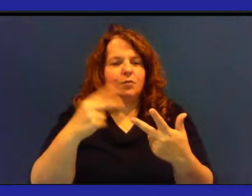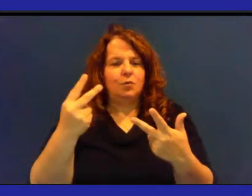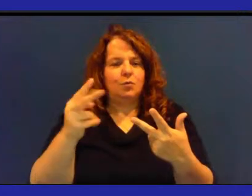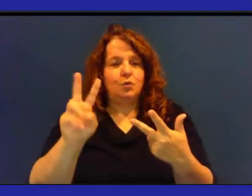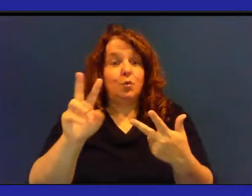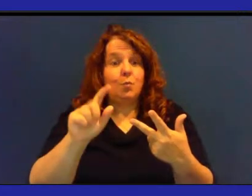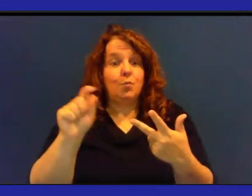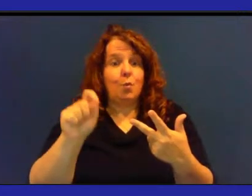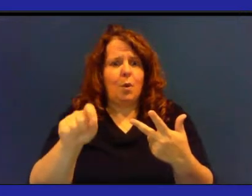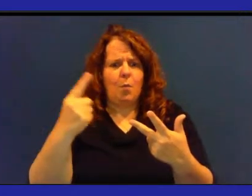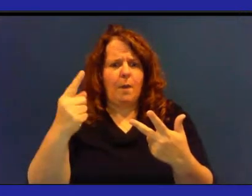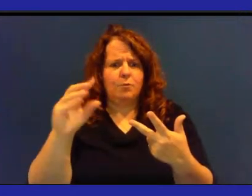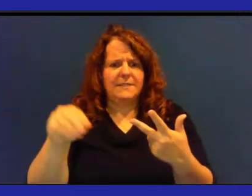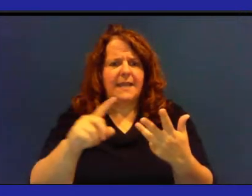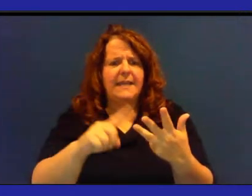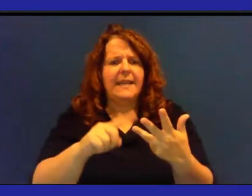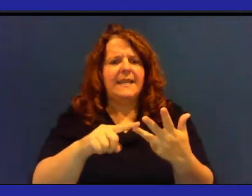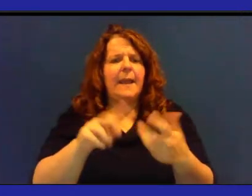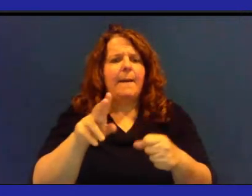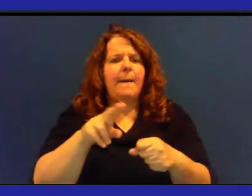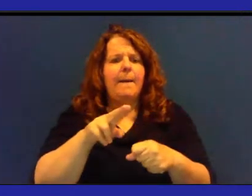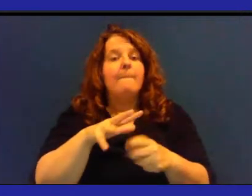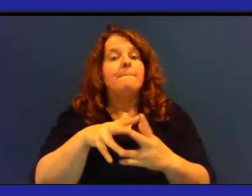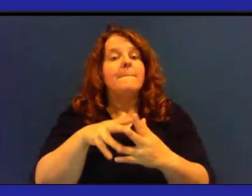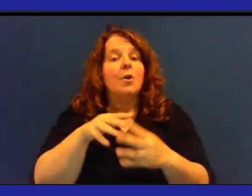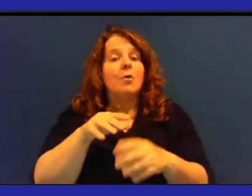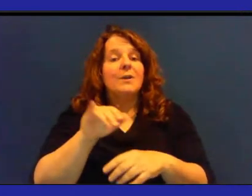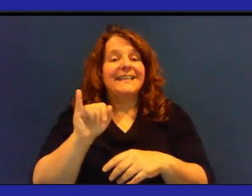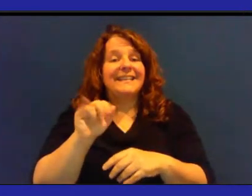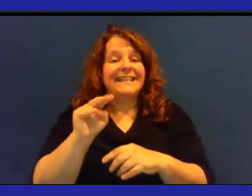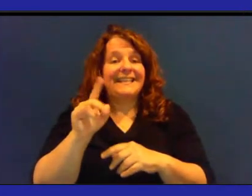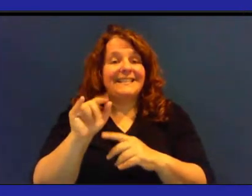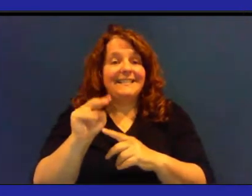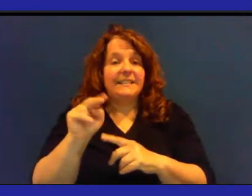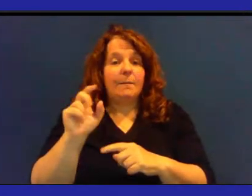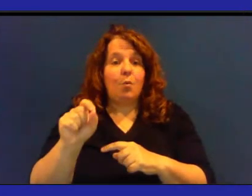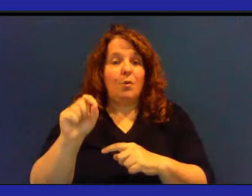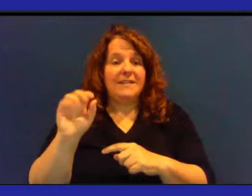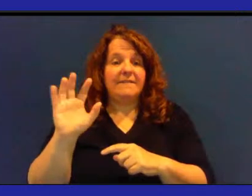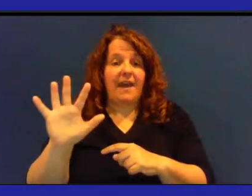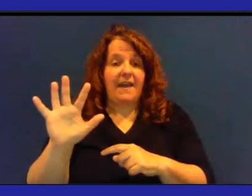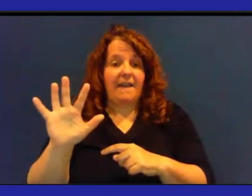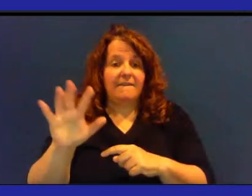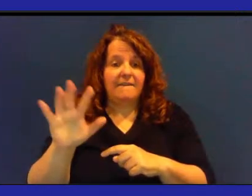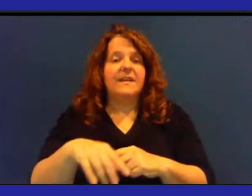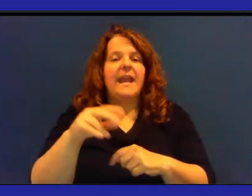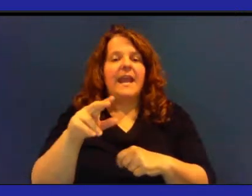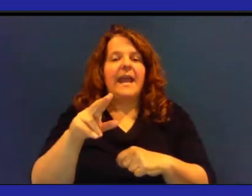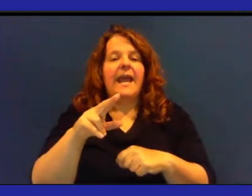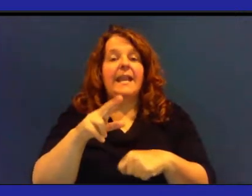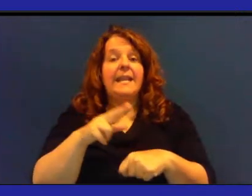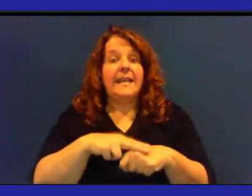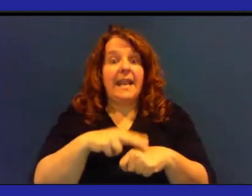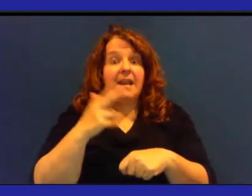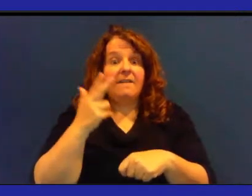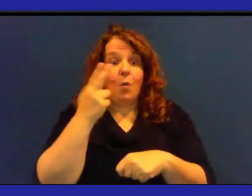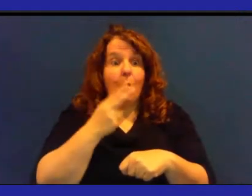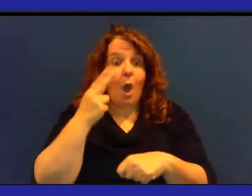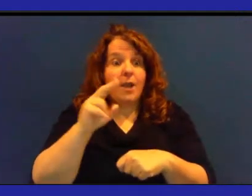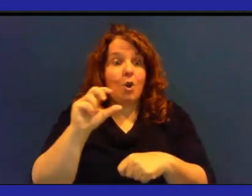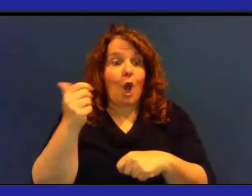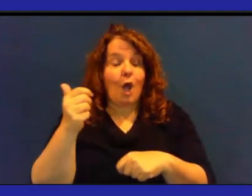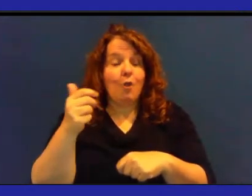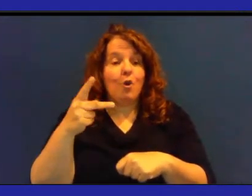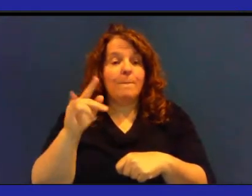0.5%, Native Hawaiian, other Pacific Islander 0.3%. And so we'll keep tracking this. This